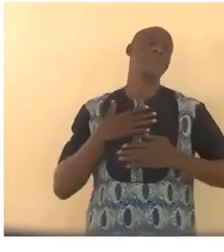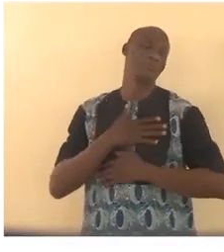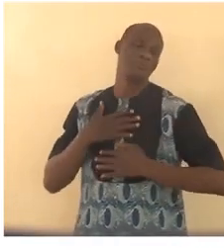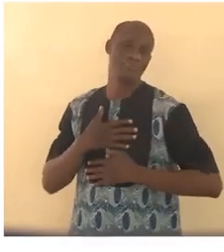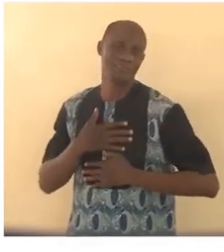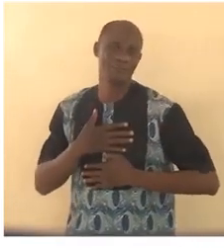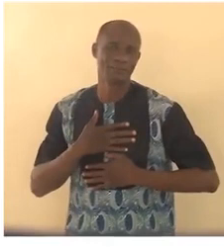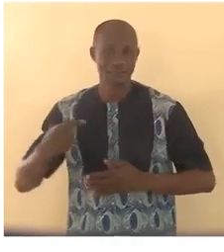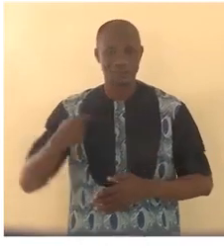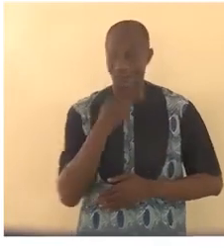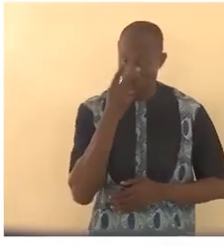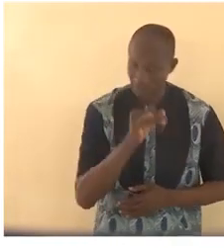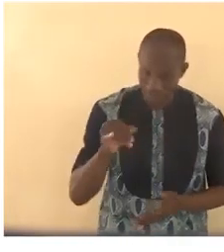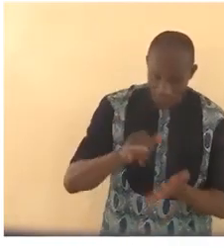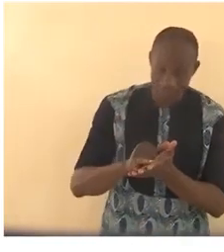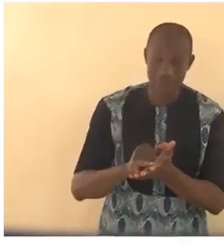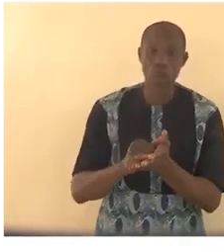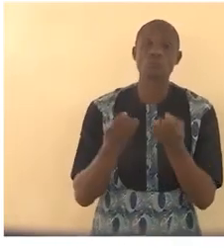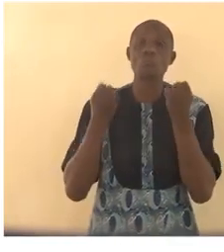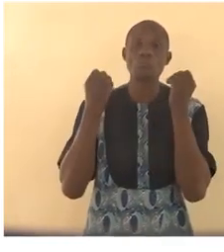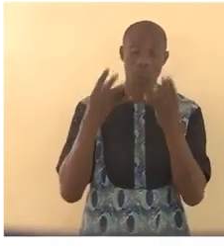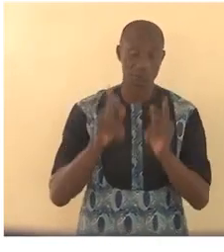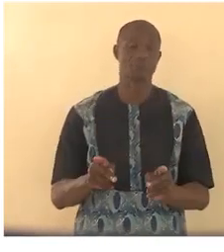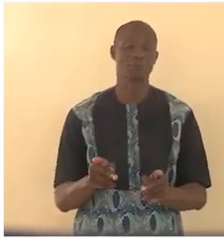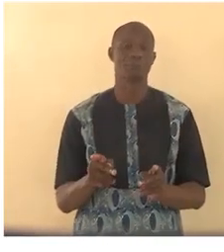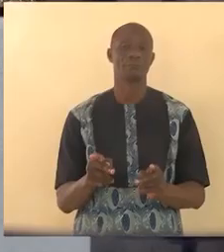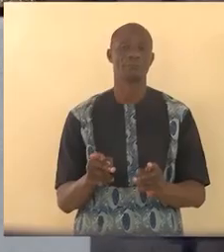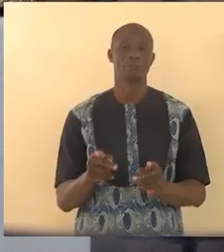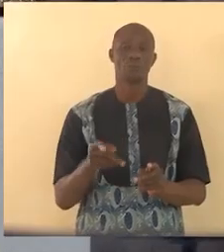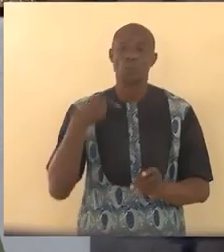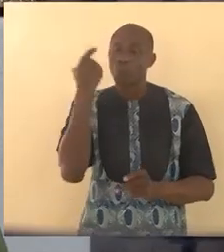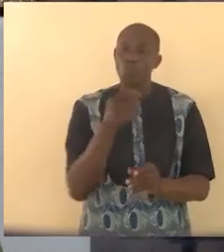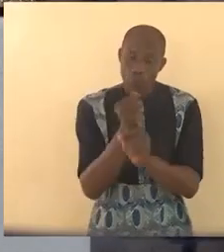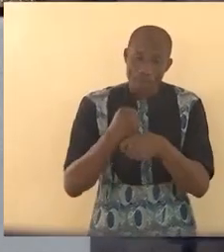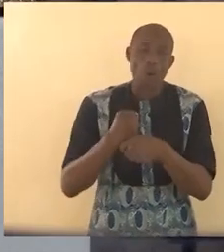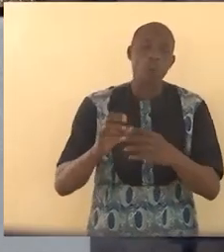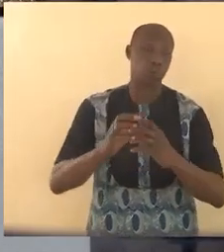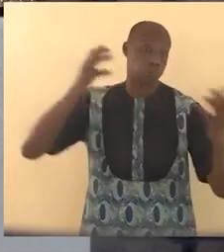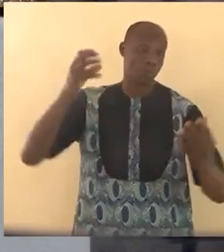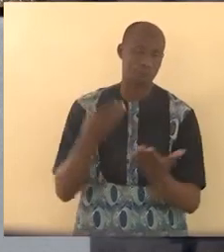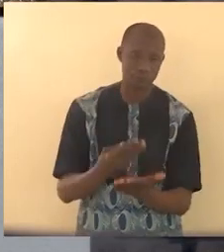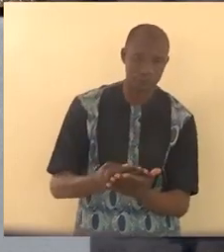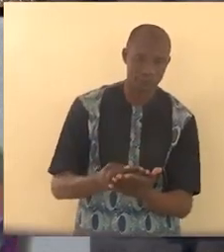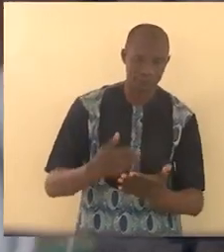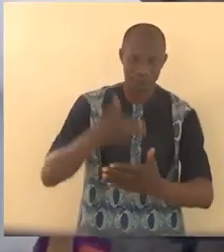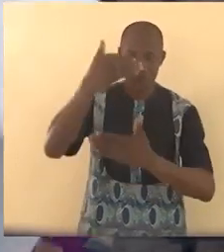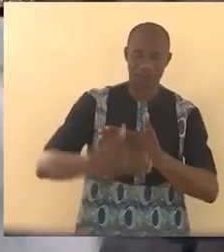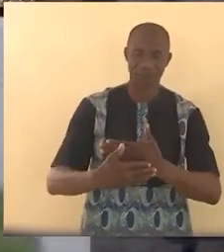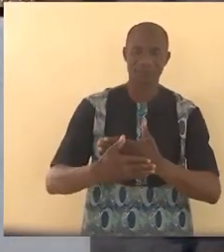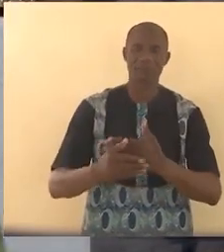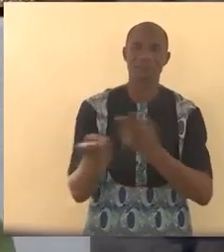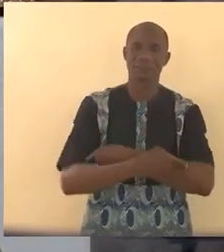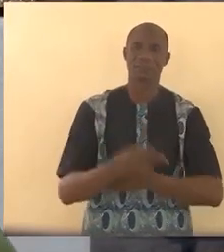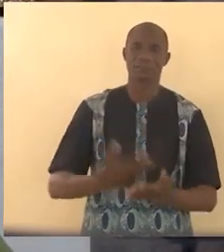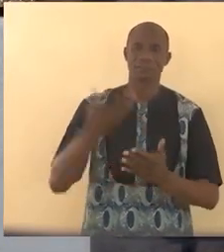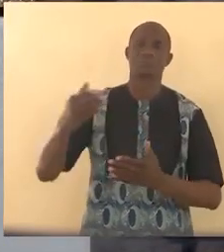merry. I mean, we are seeing that with a lot of so-called celebrities who make huge amounts of money, and the next day you hear that he